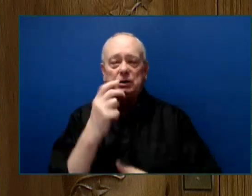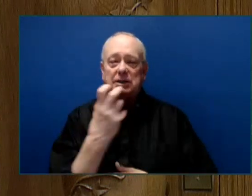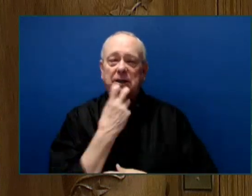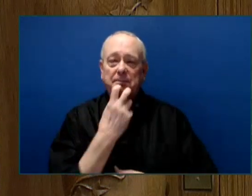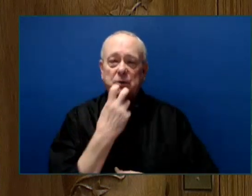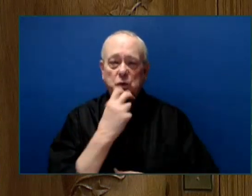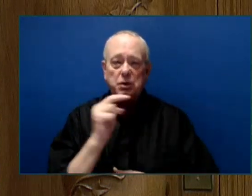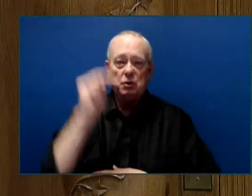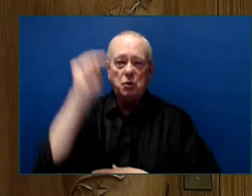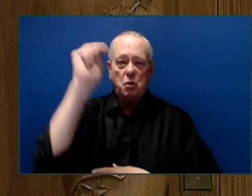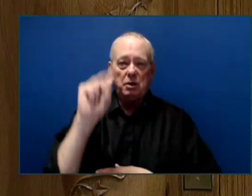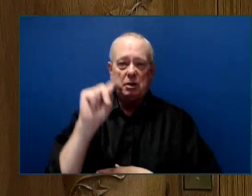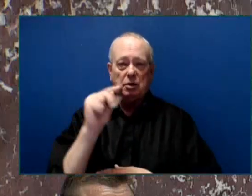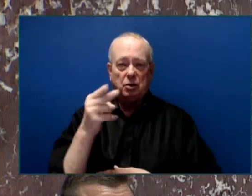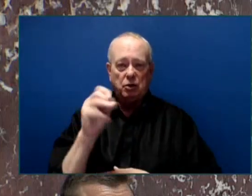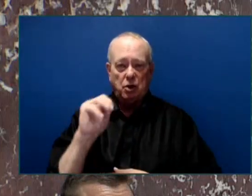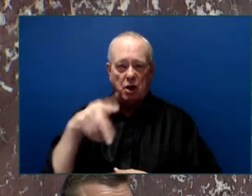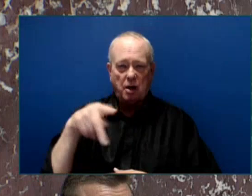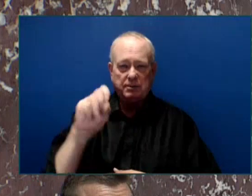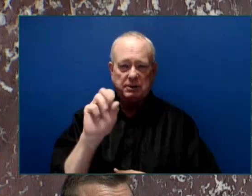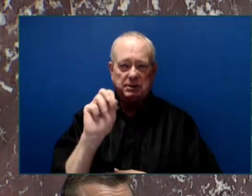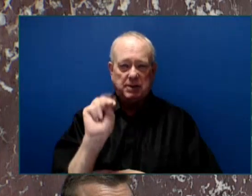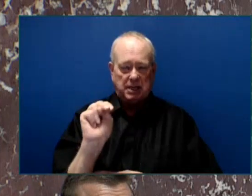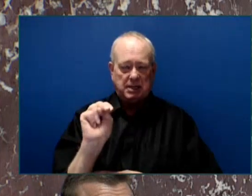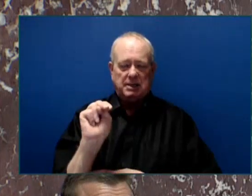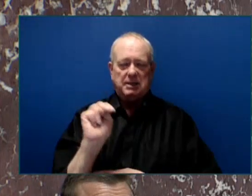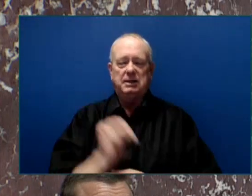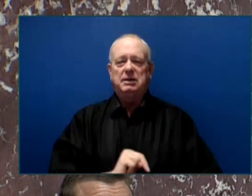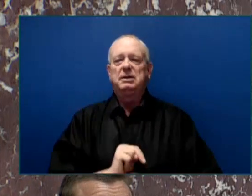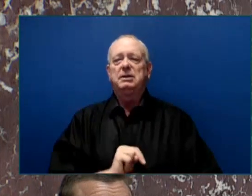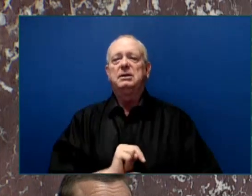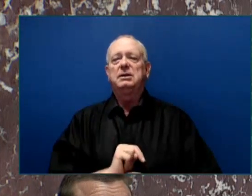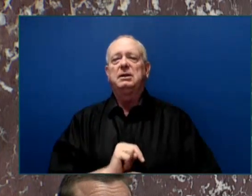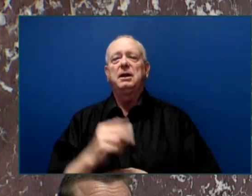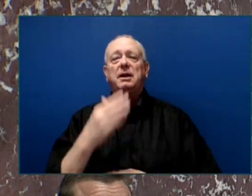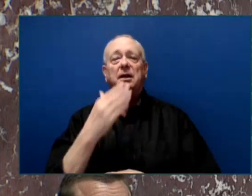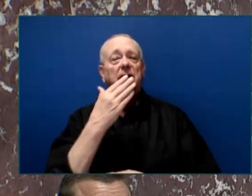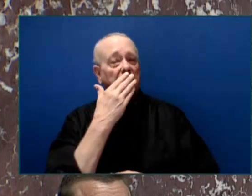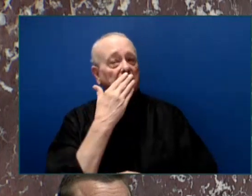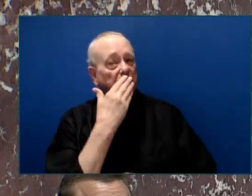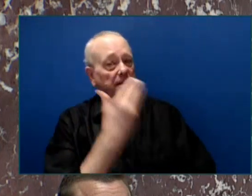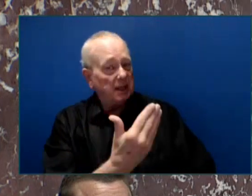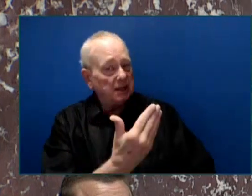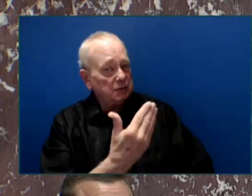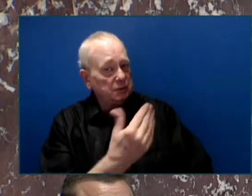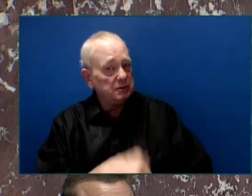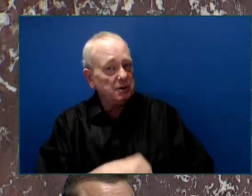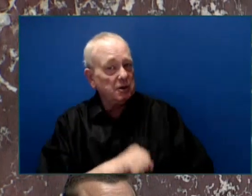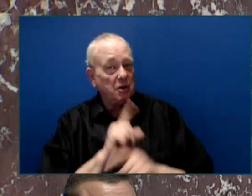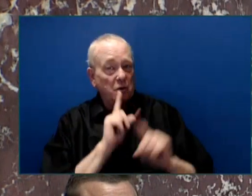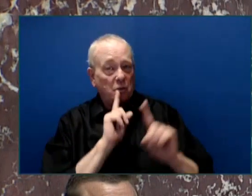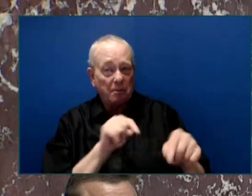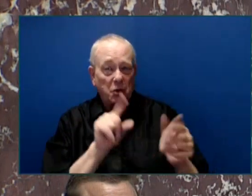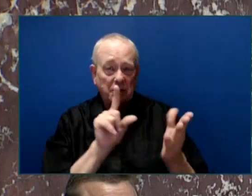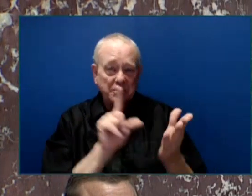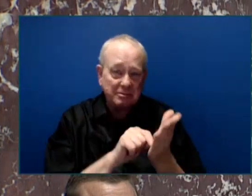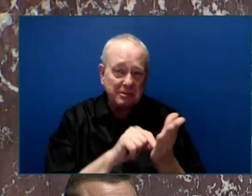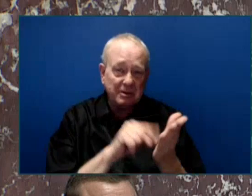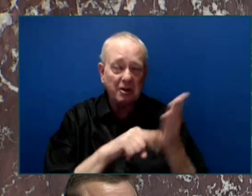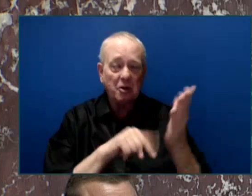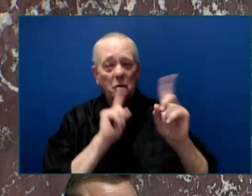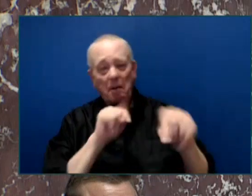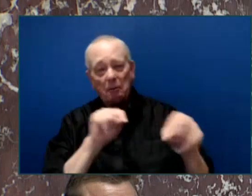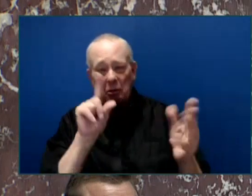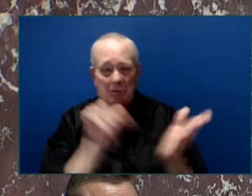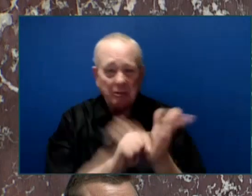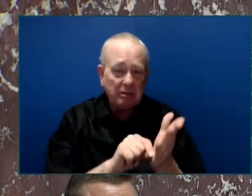Member for Kamloops North Thompson. Thank you, Mr. Speaker. Report after report comes forward. This government dismisses the reports. These are people's